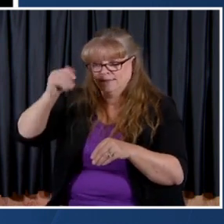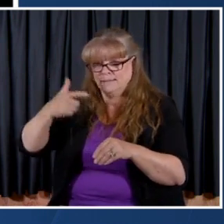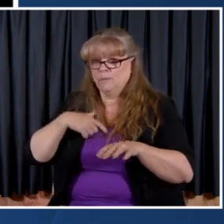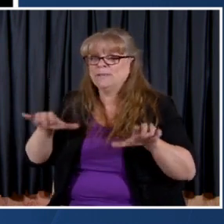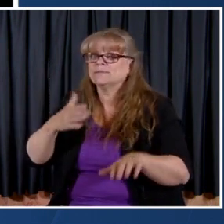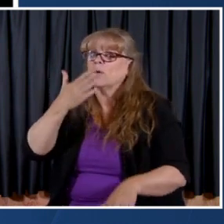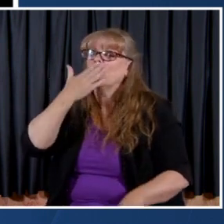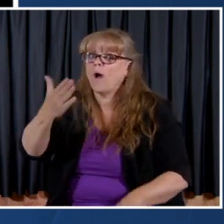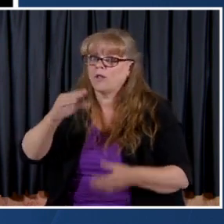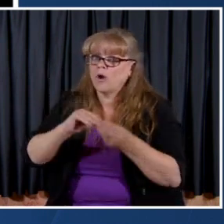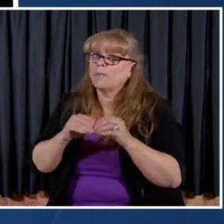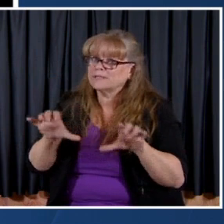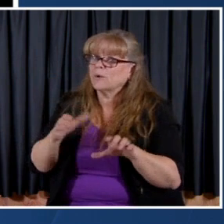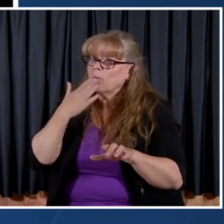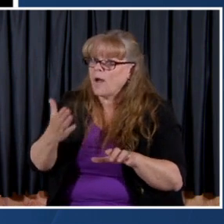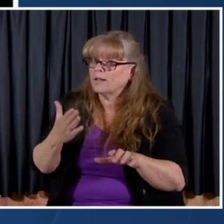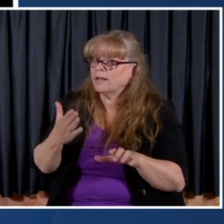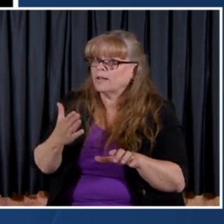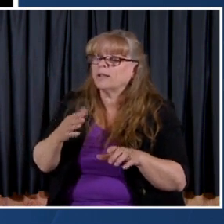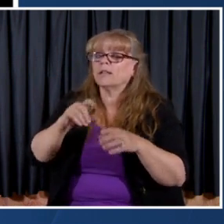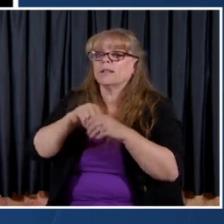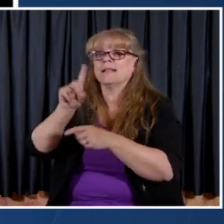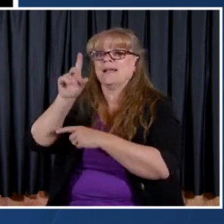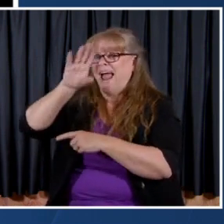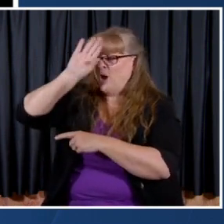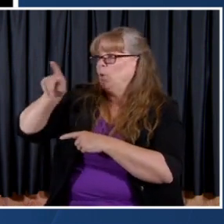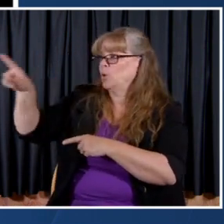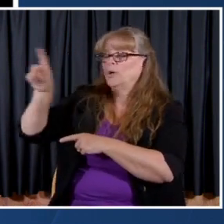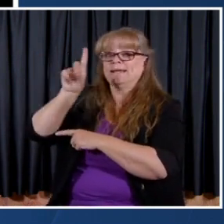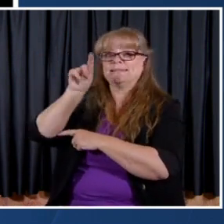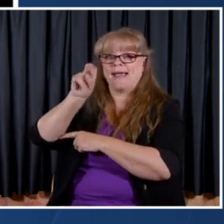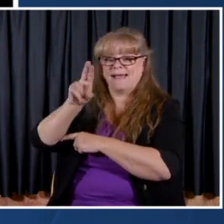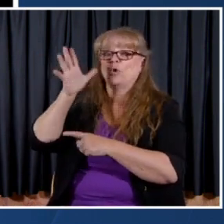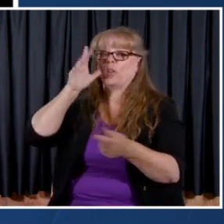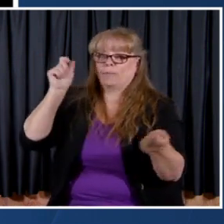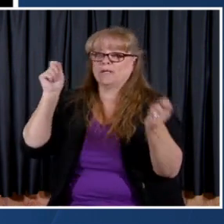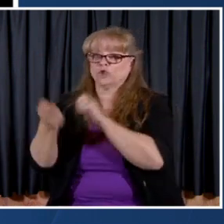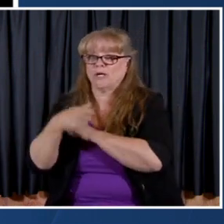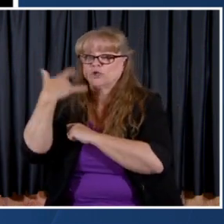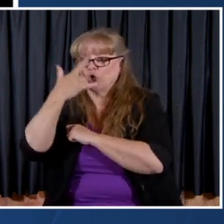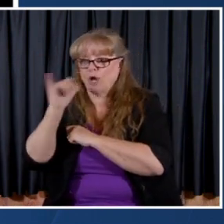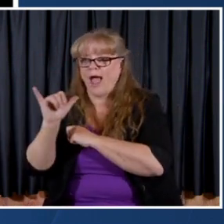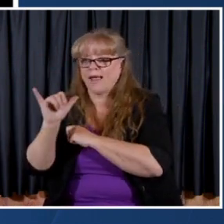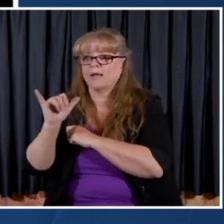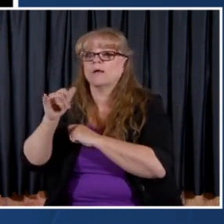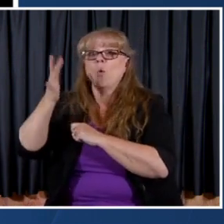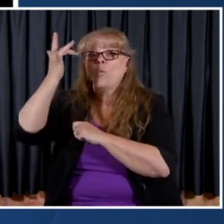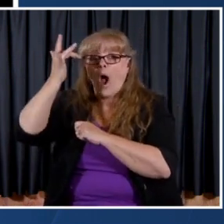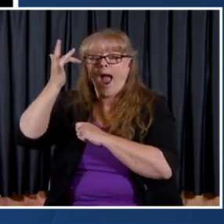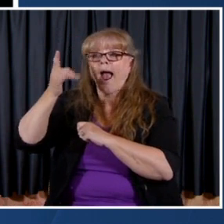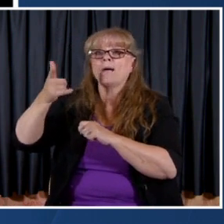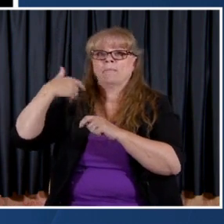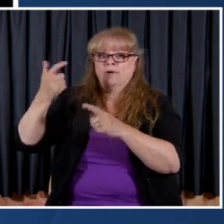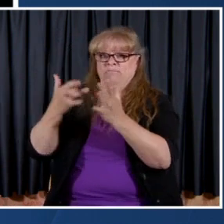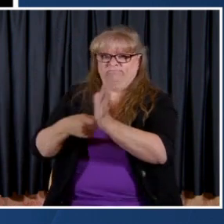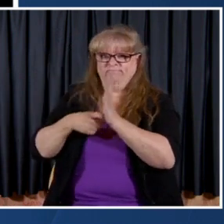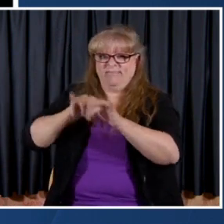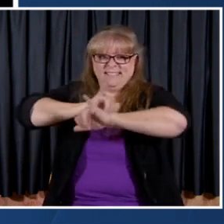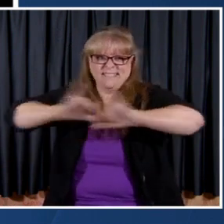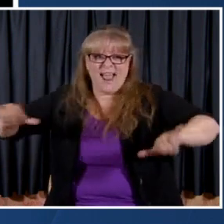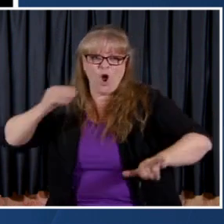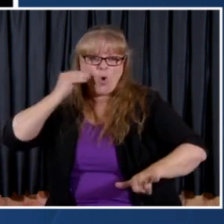safer at home. But it's really so far meeting the metrics that we hoped it would meet. Coloradans are doing a good job minimizing their social